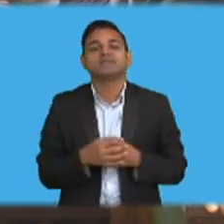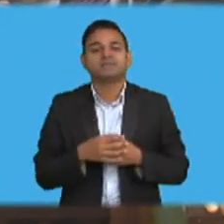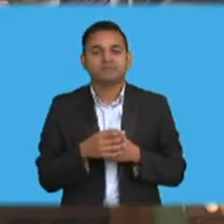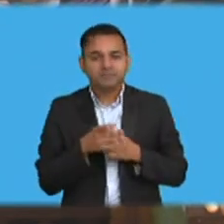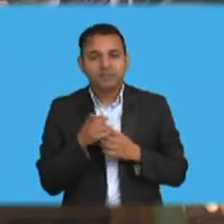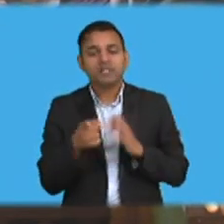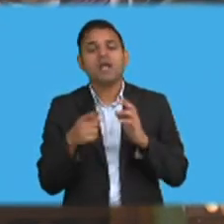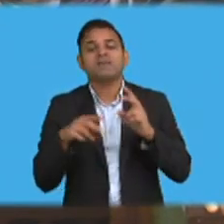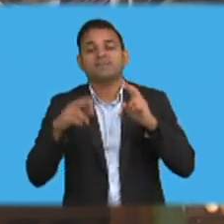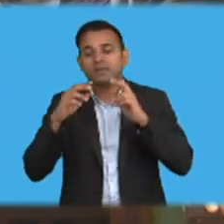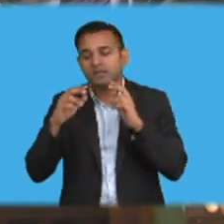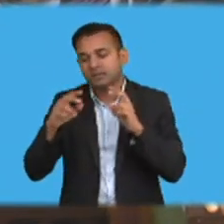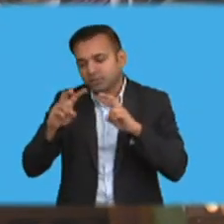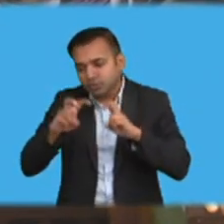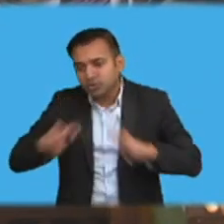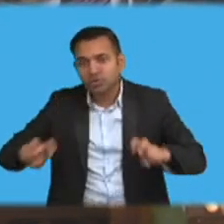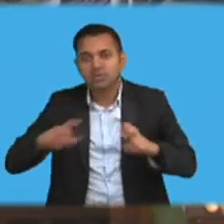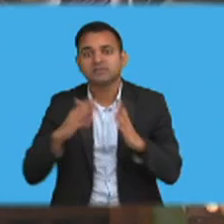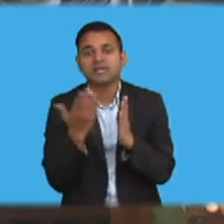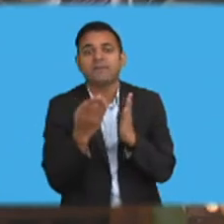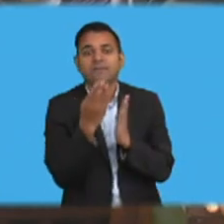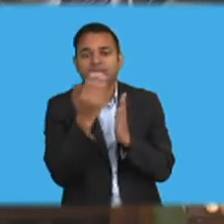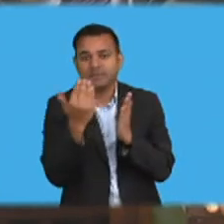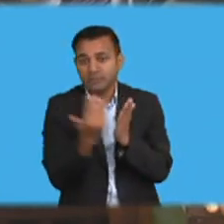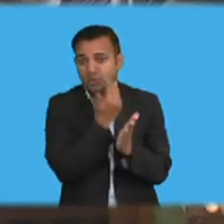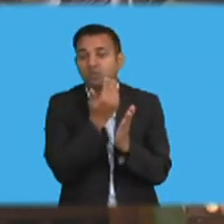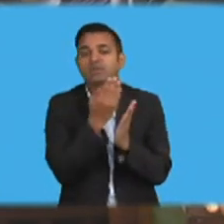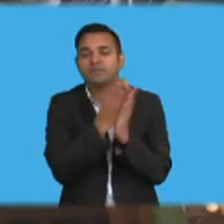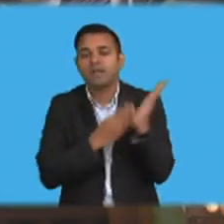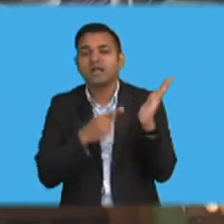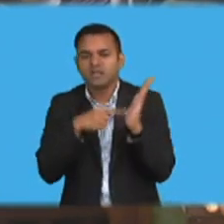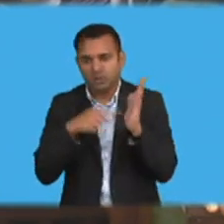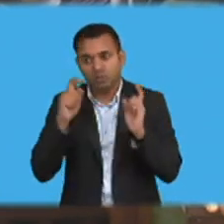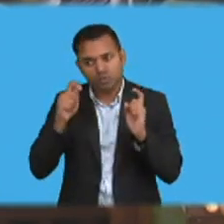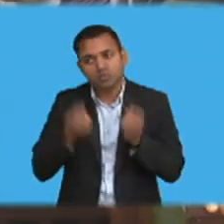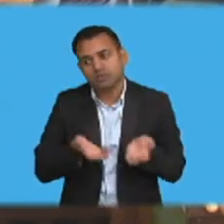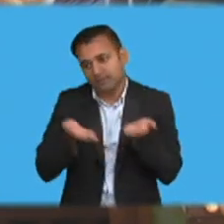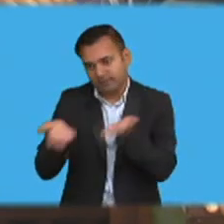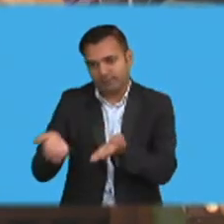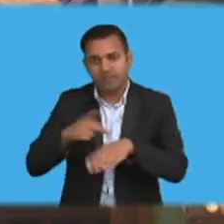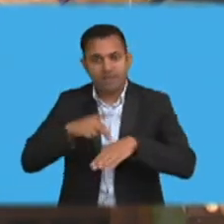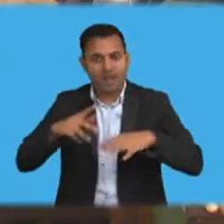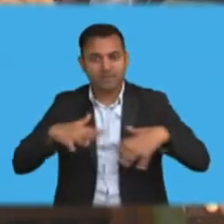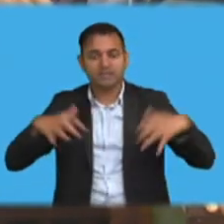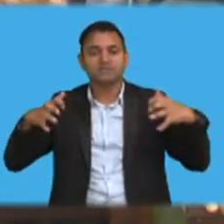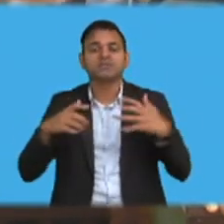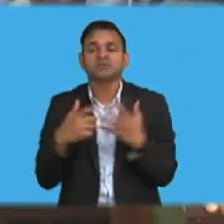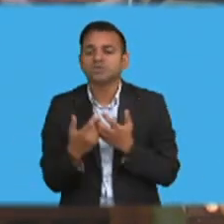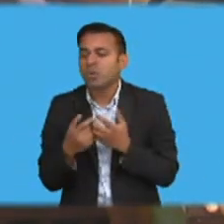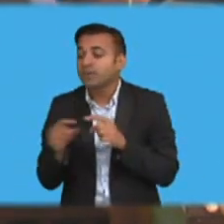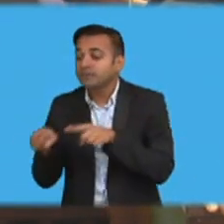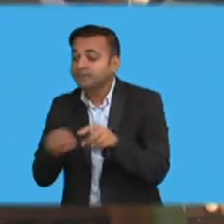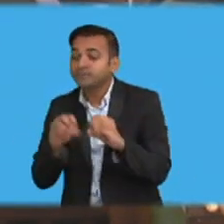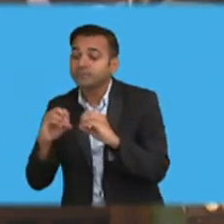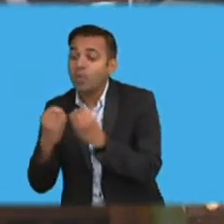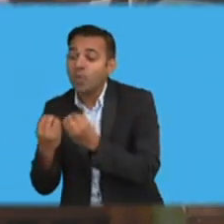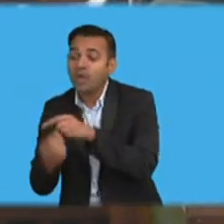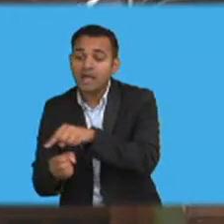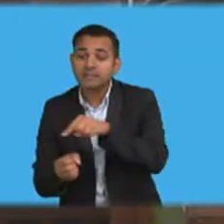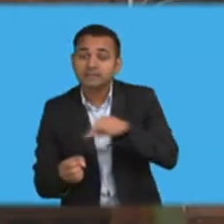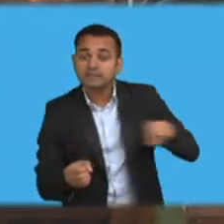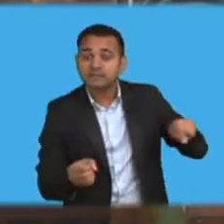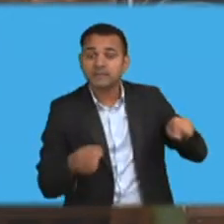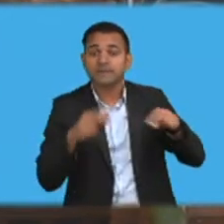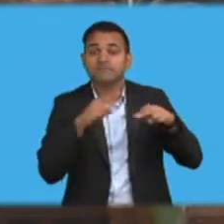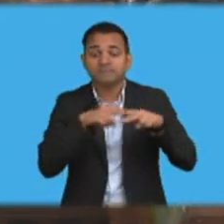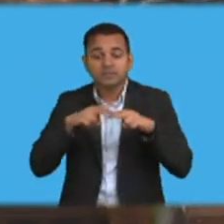in Parliament this year, empowers agencies, in particular the establishment of the Fiji Rescue Coordination Center and the